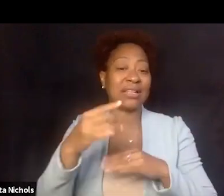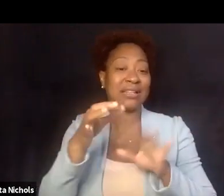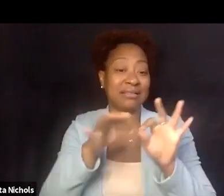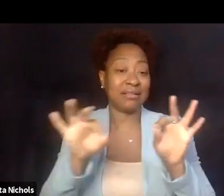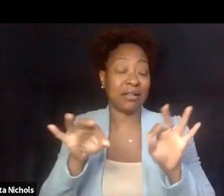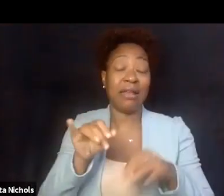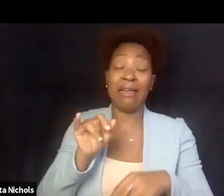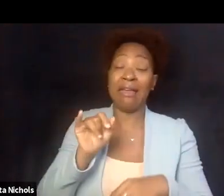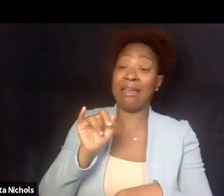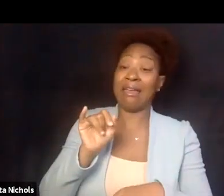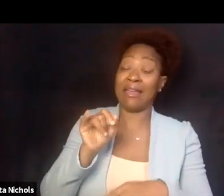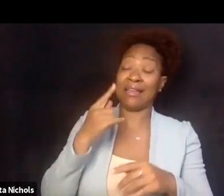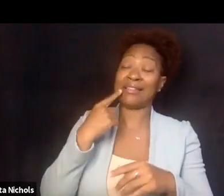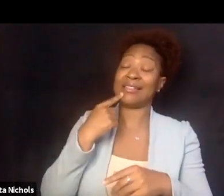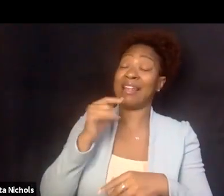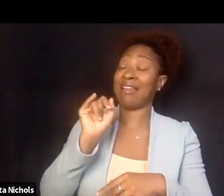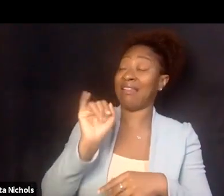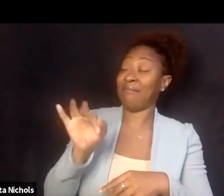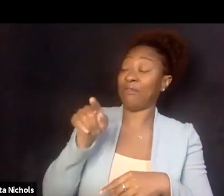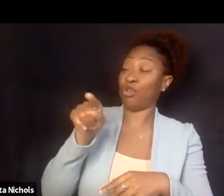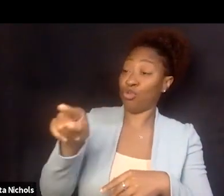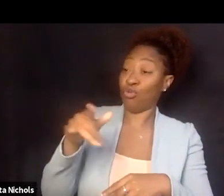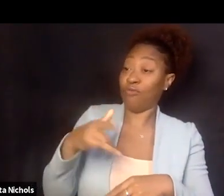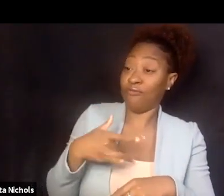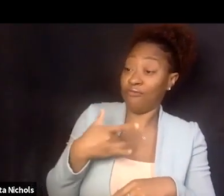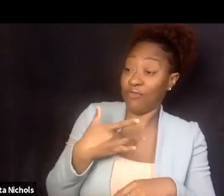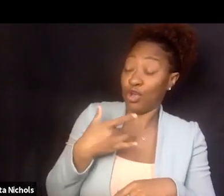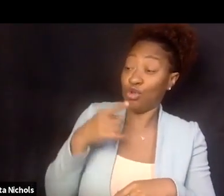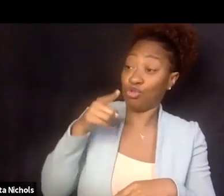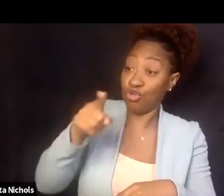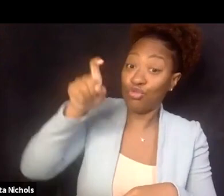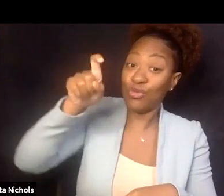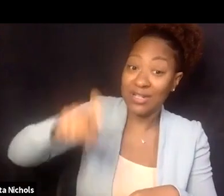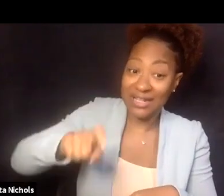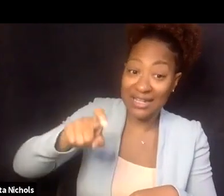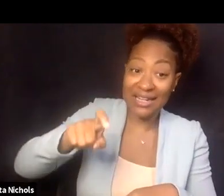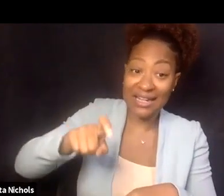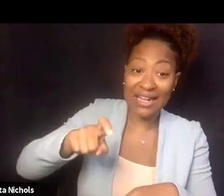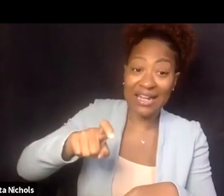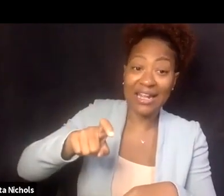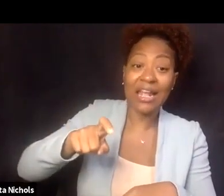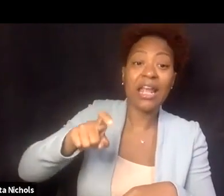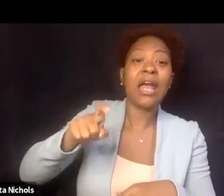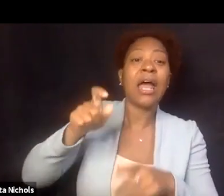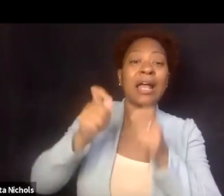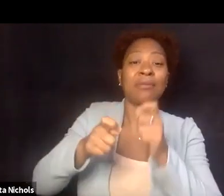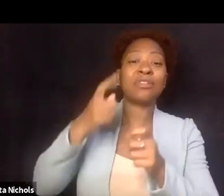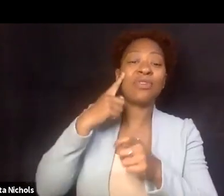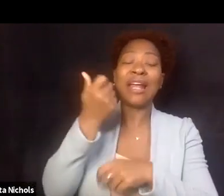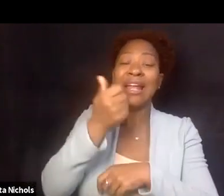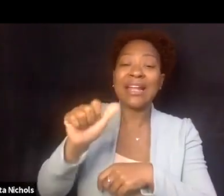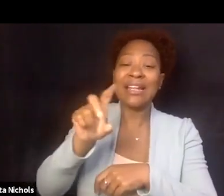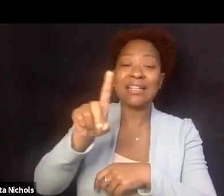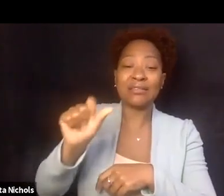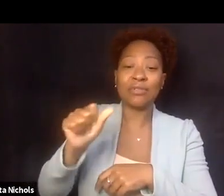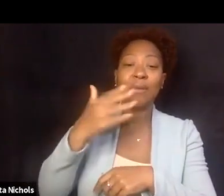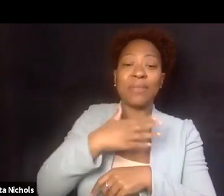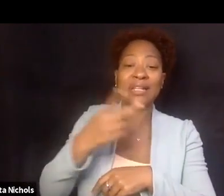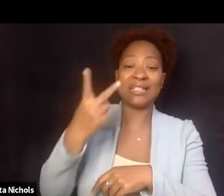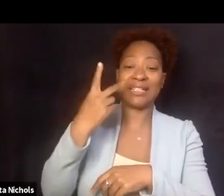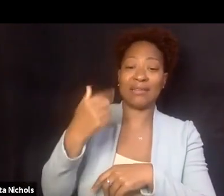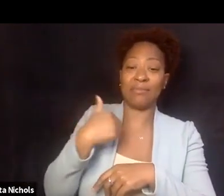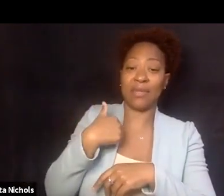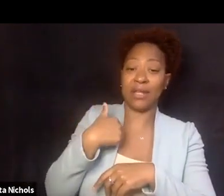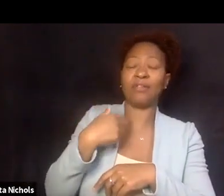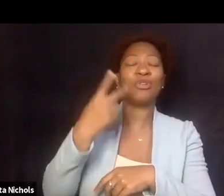you need an accommodation for any sort of disability, please make an appointment to see me during office hours. And so again, we see that model getting picked up